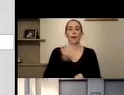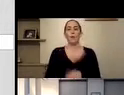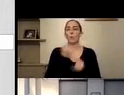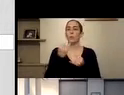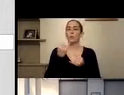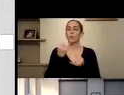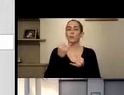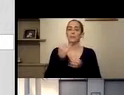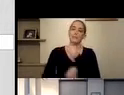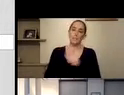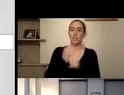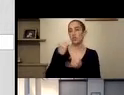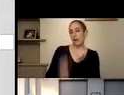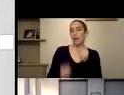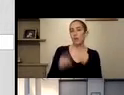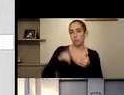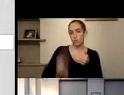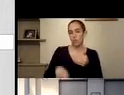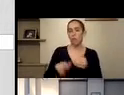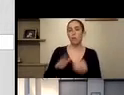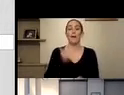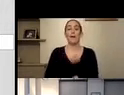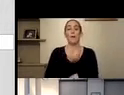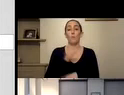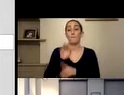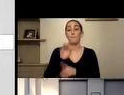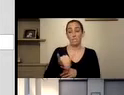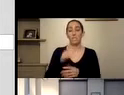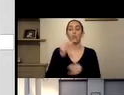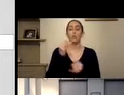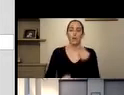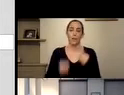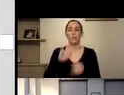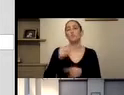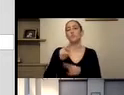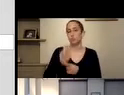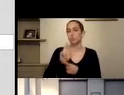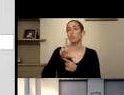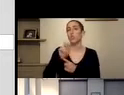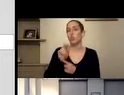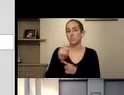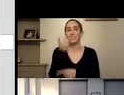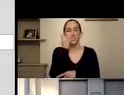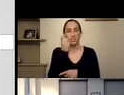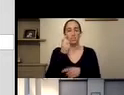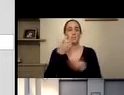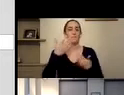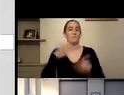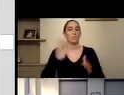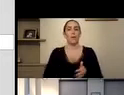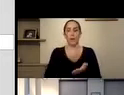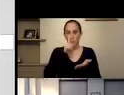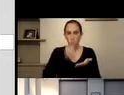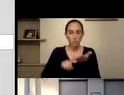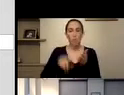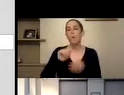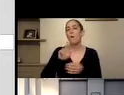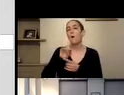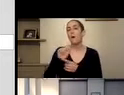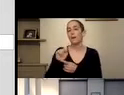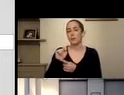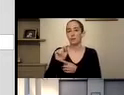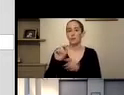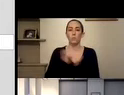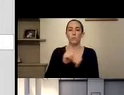do have a June 30th year-end, and we just completed the audit with Pricewaterhouse as our auditors. We did the